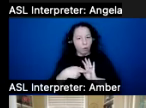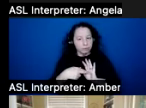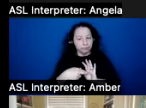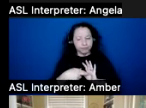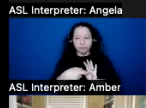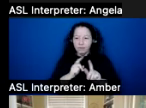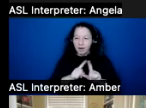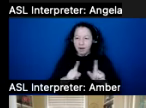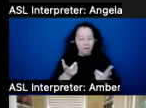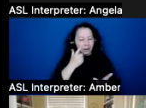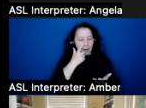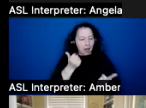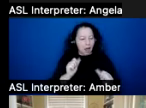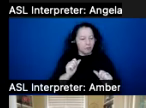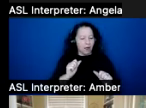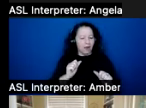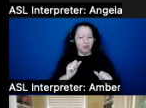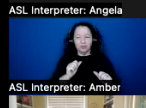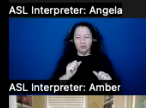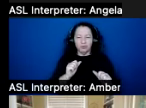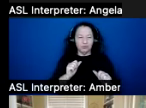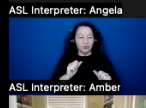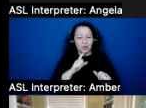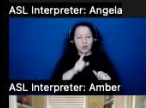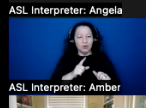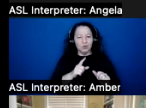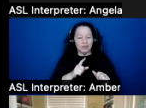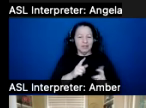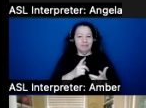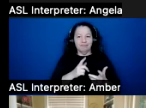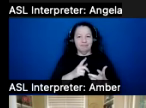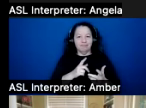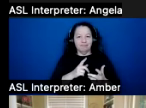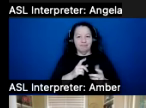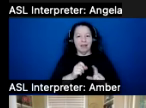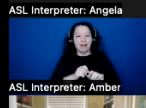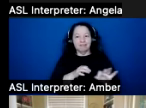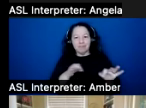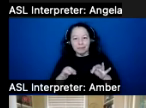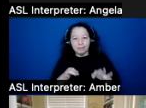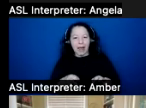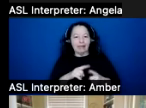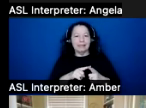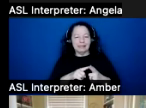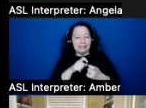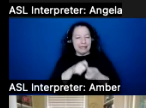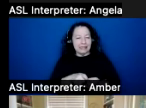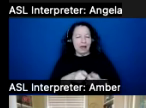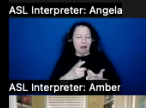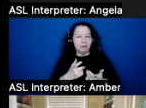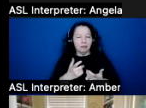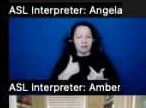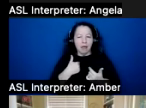said, I'm just trying to bring light to the details of on their end of it. Next slide, please.